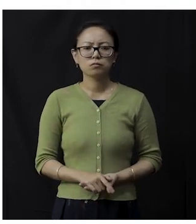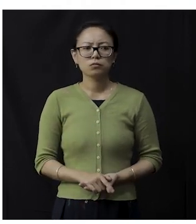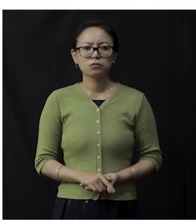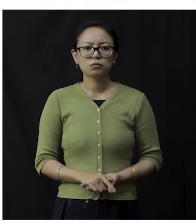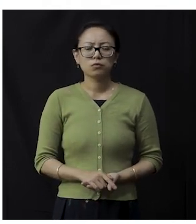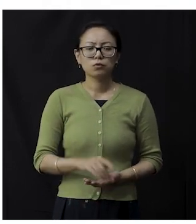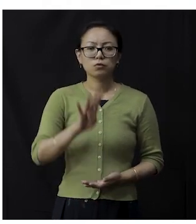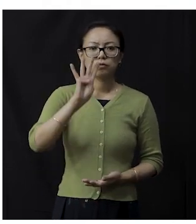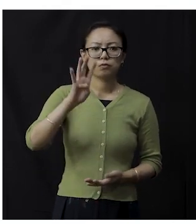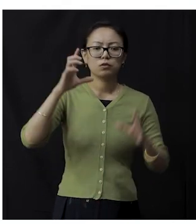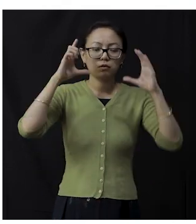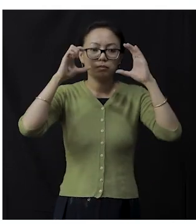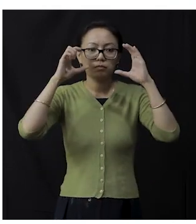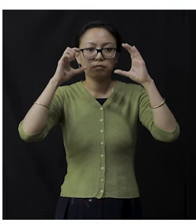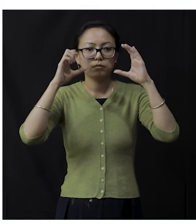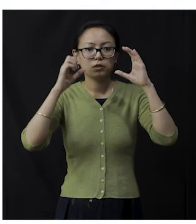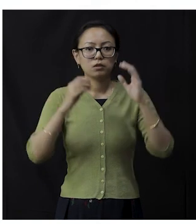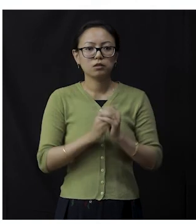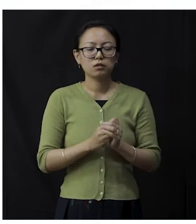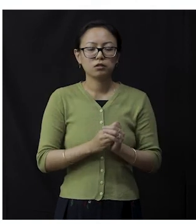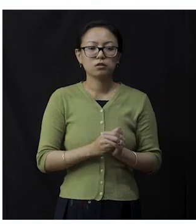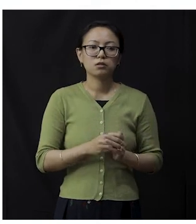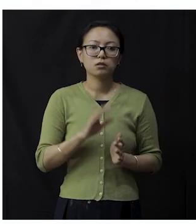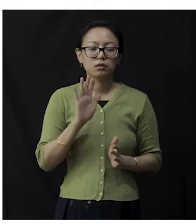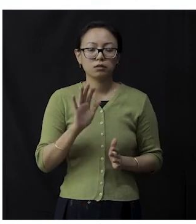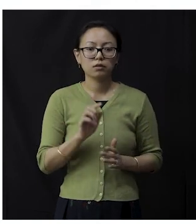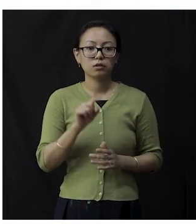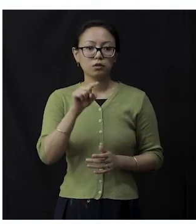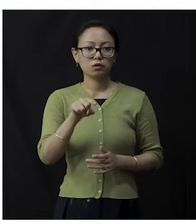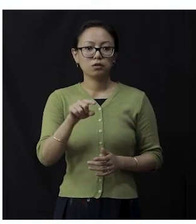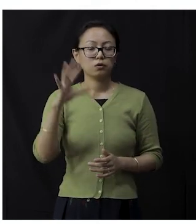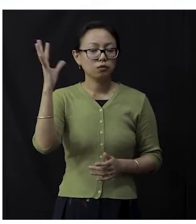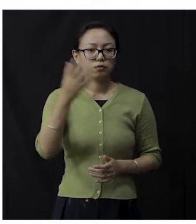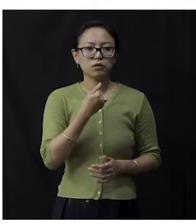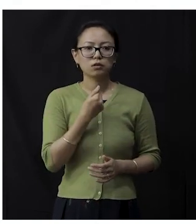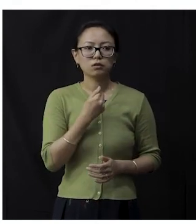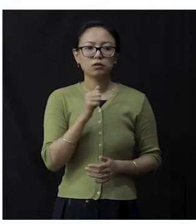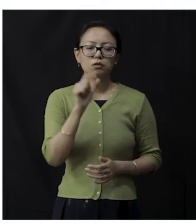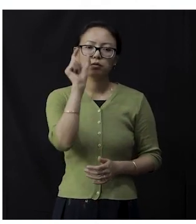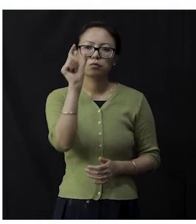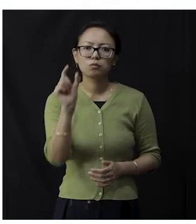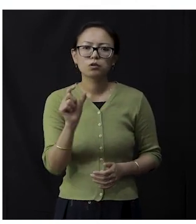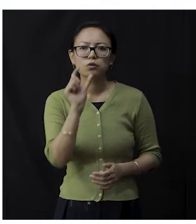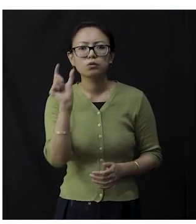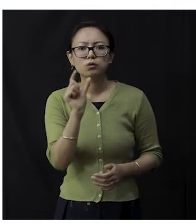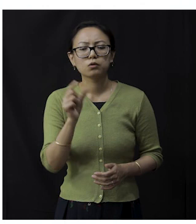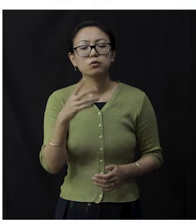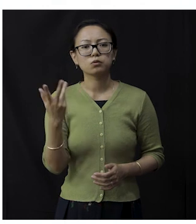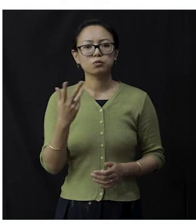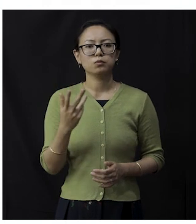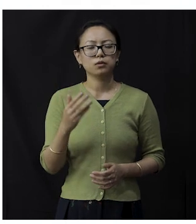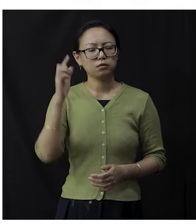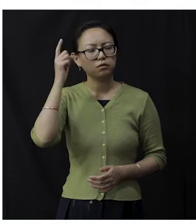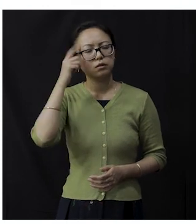four pictures with those four words. You are going to find out what are the words that you should be using and matching with